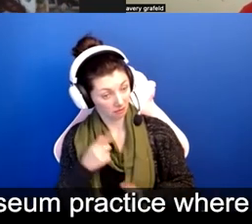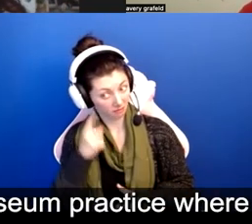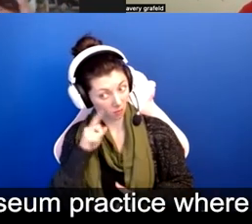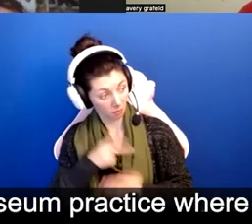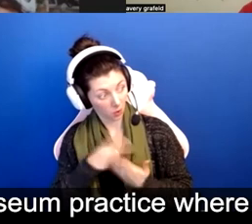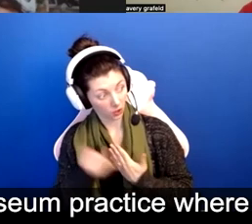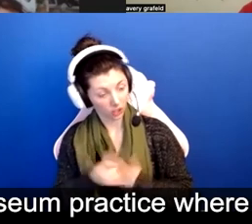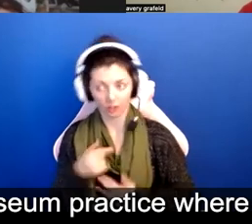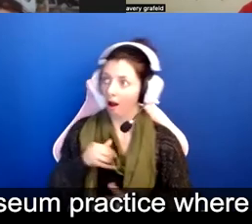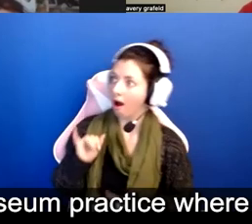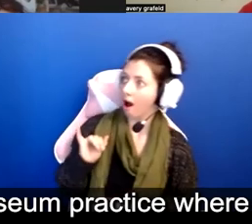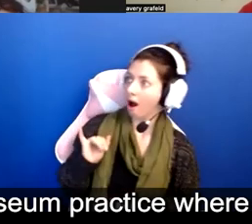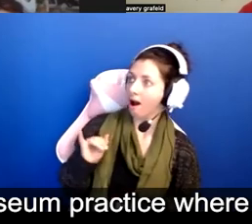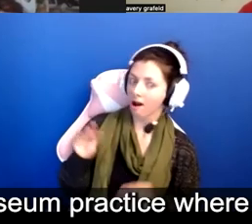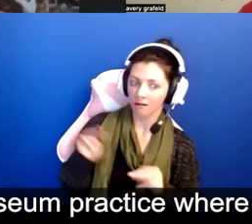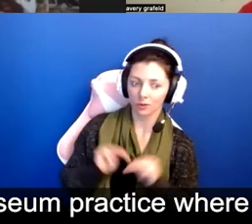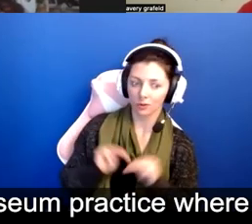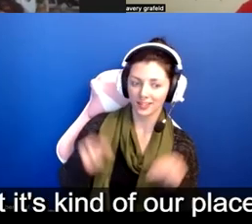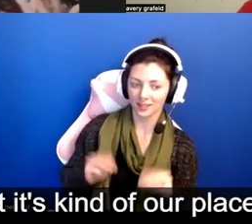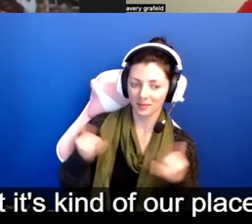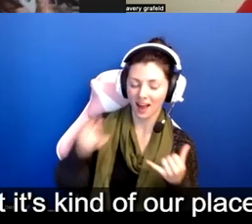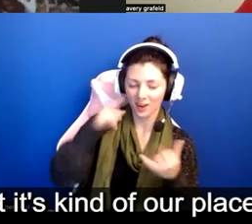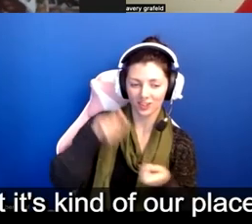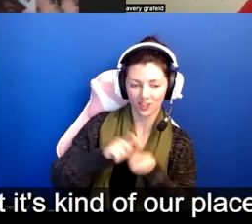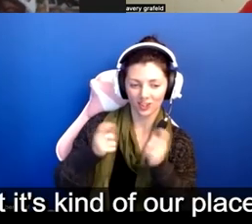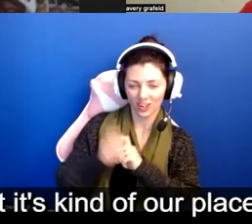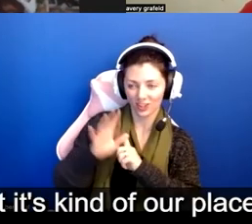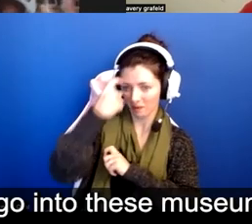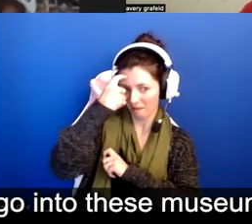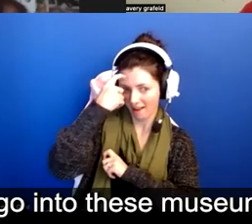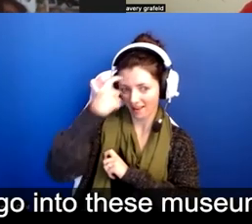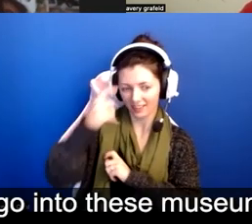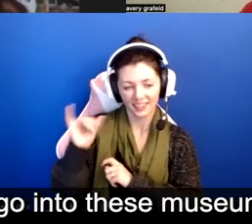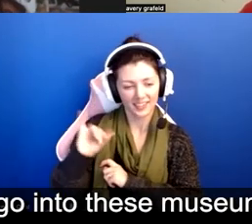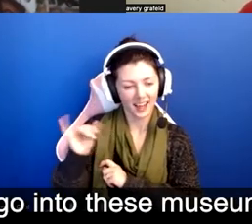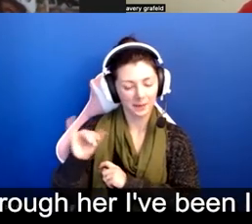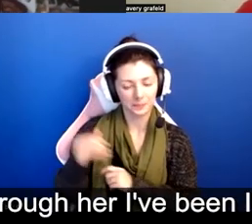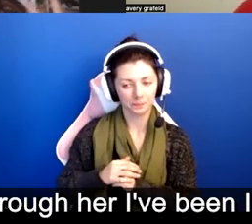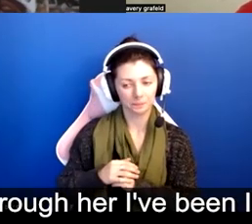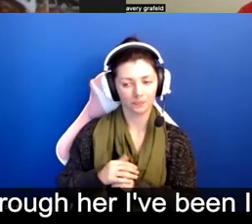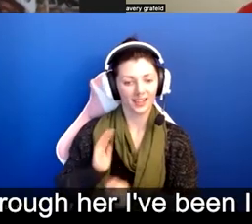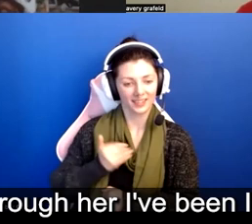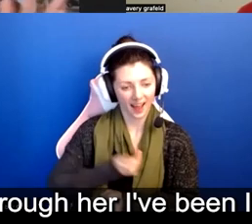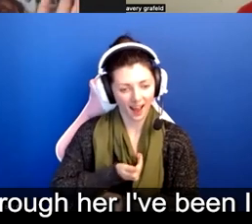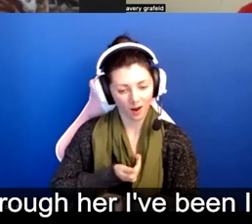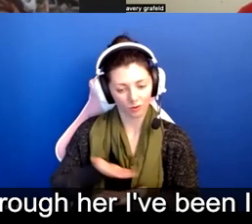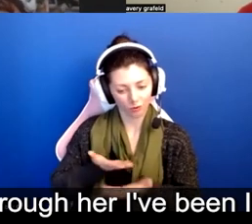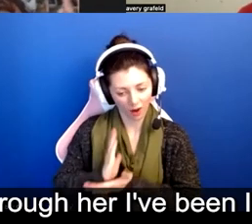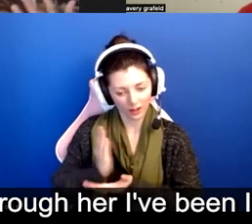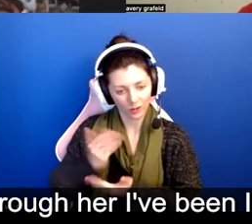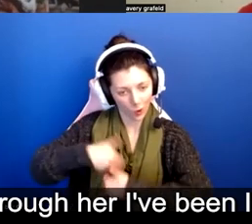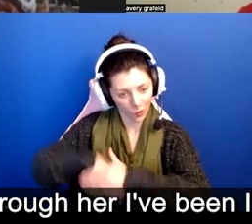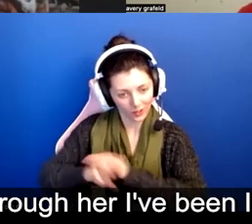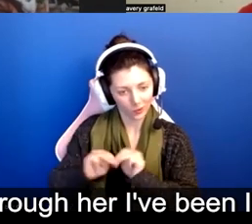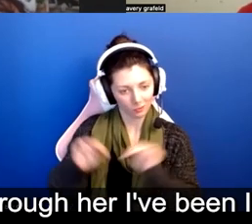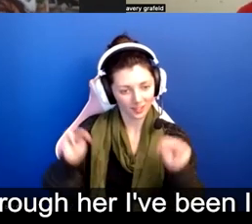where she says that it's kind of our places to go into these museums. And so through her,